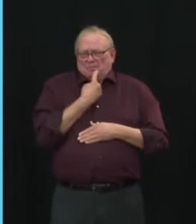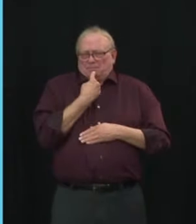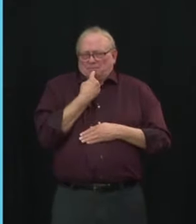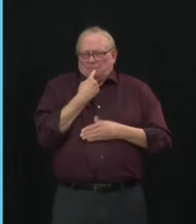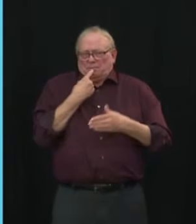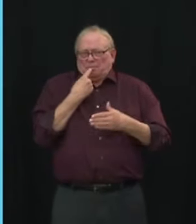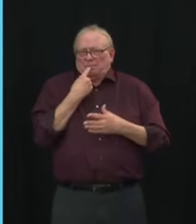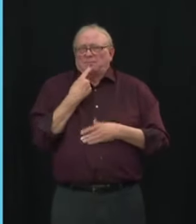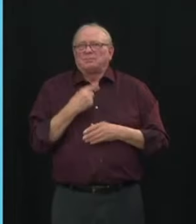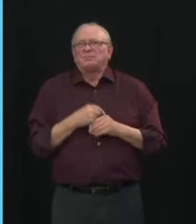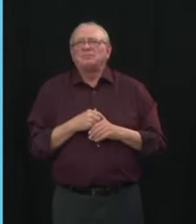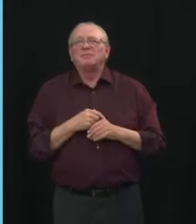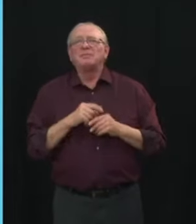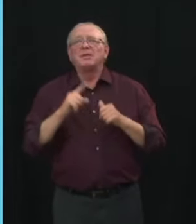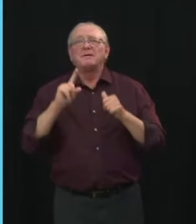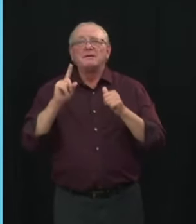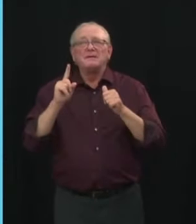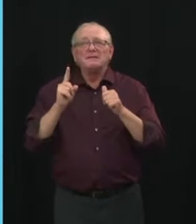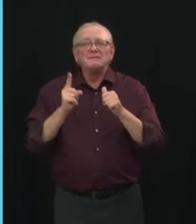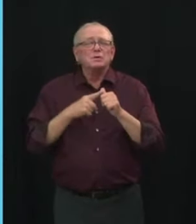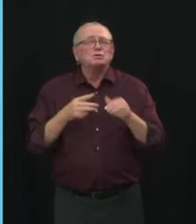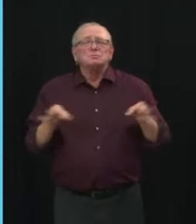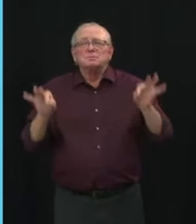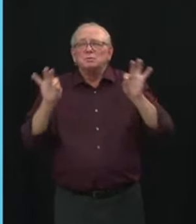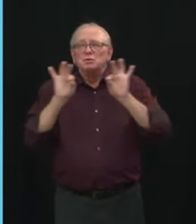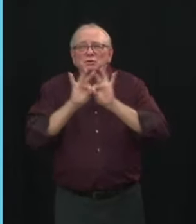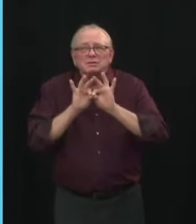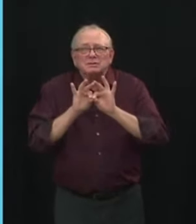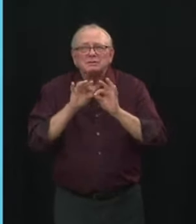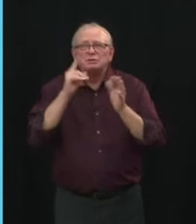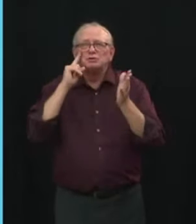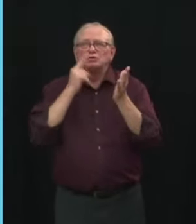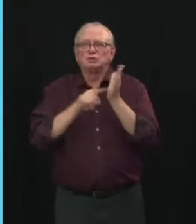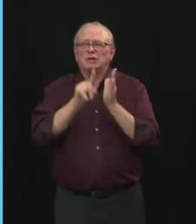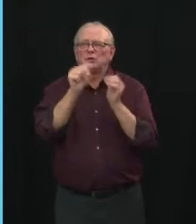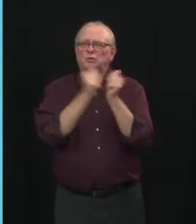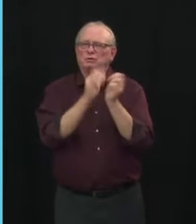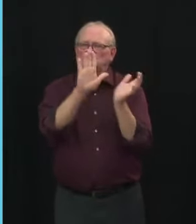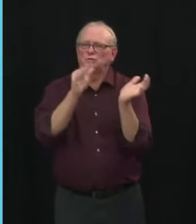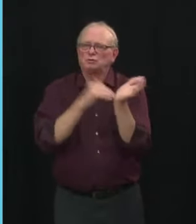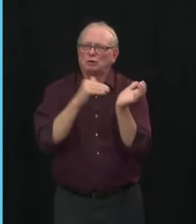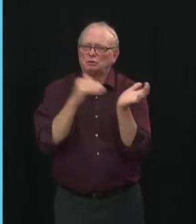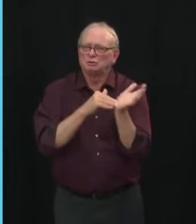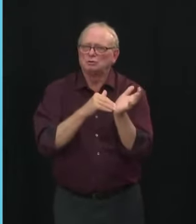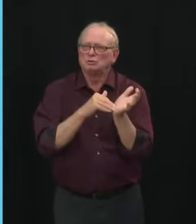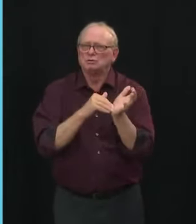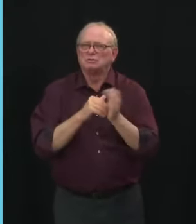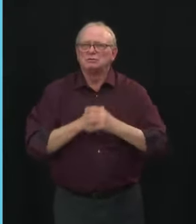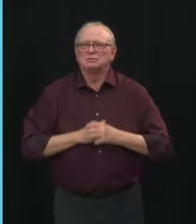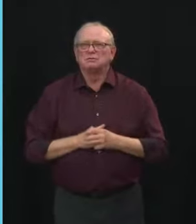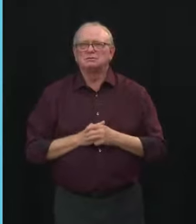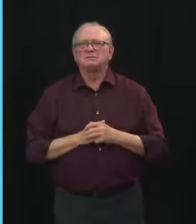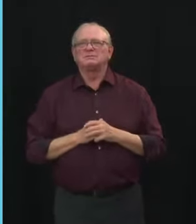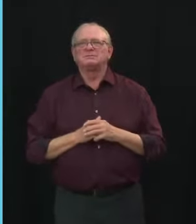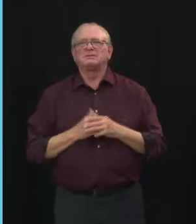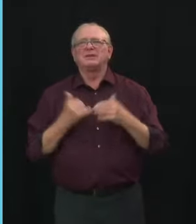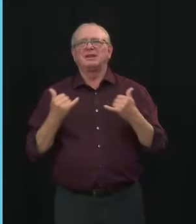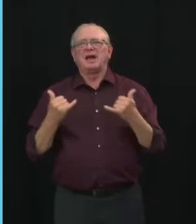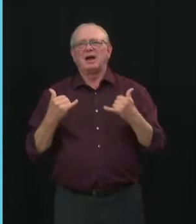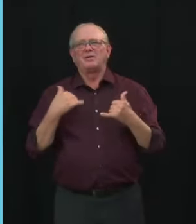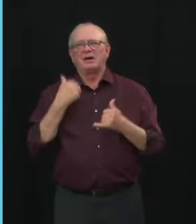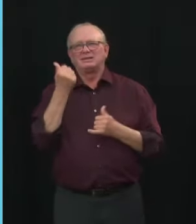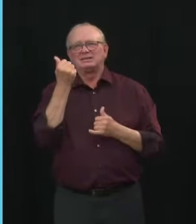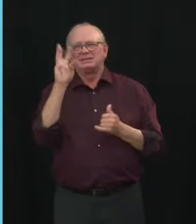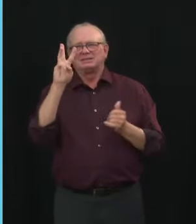professional. We currently have a supply of about 16,000 courses of treatment on hand, with about 10,000 more expected to arrive in the